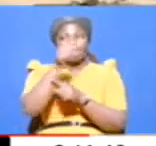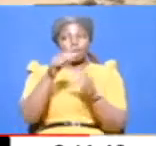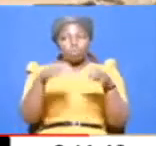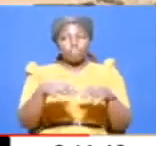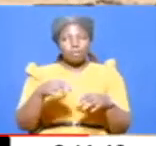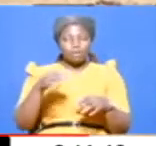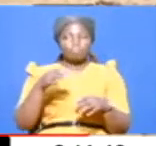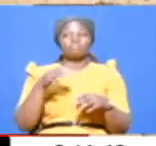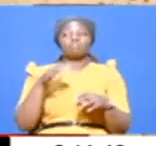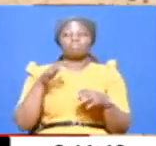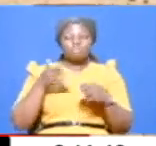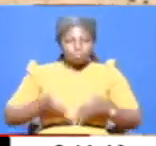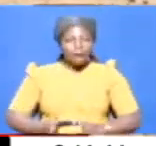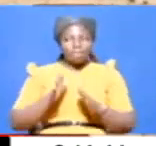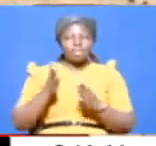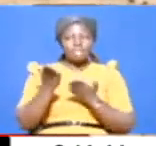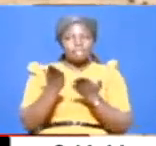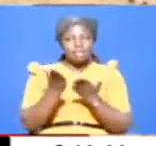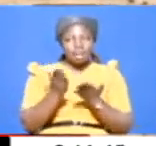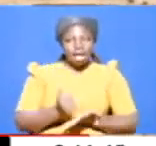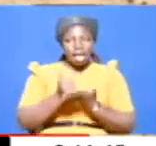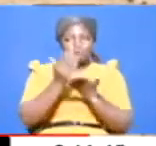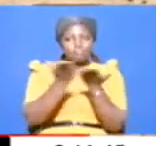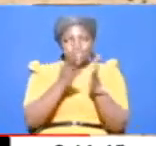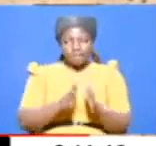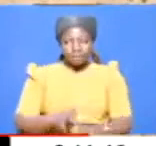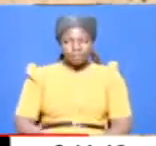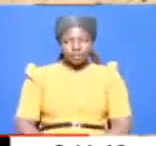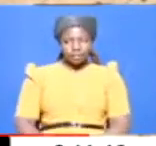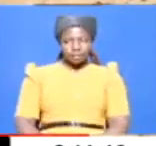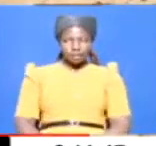midwives. The journey continues.